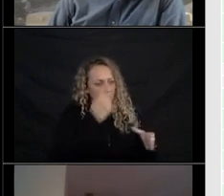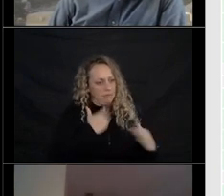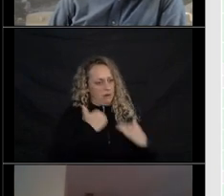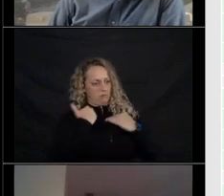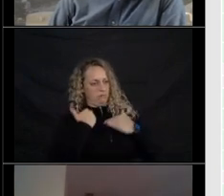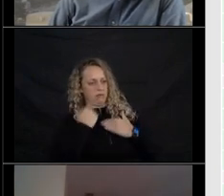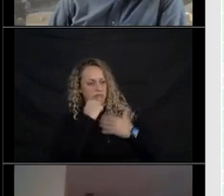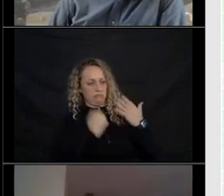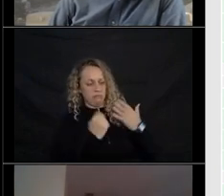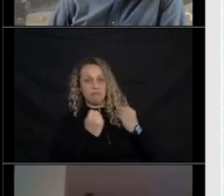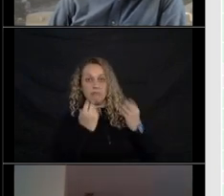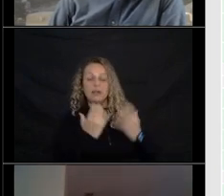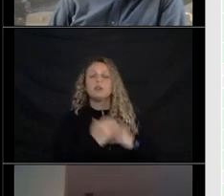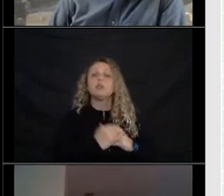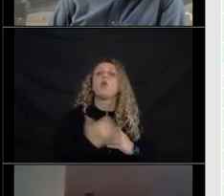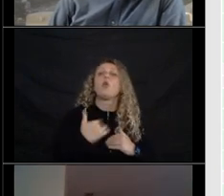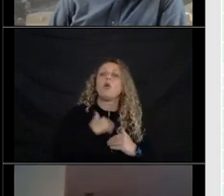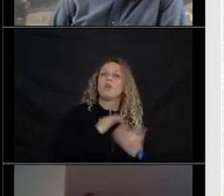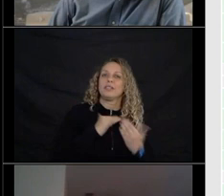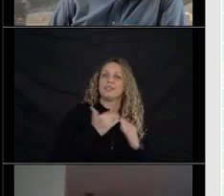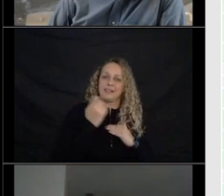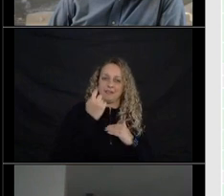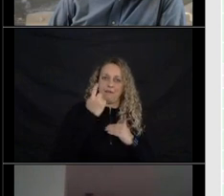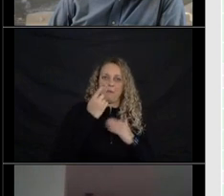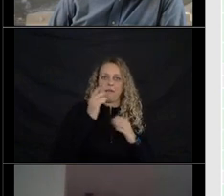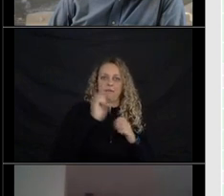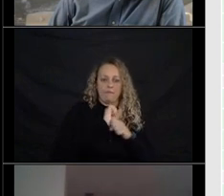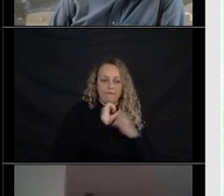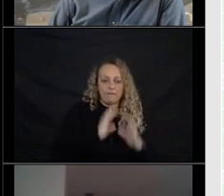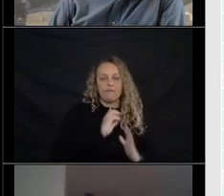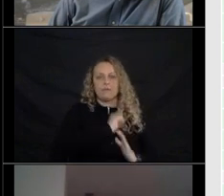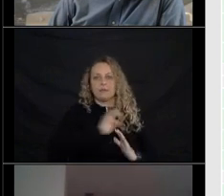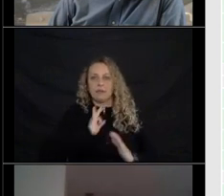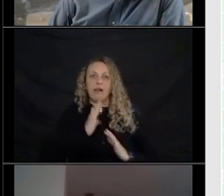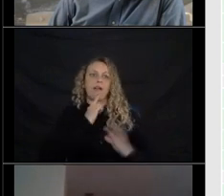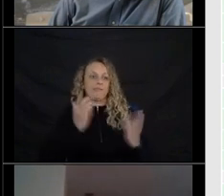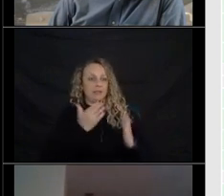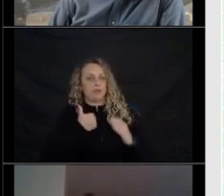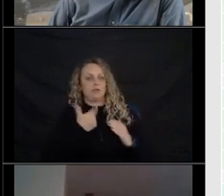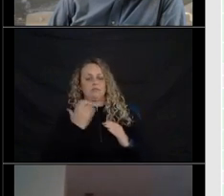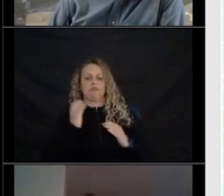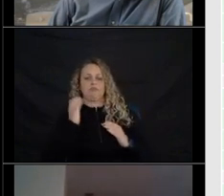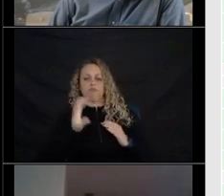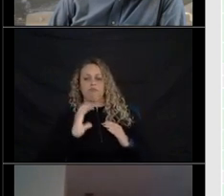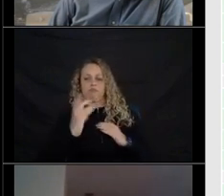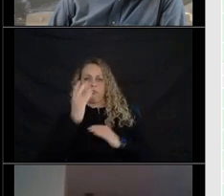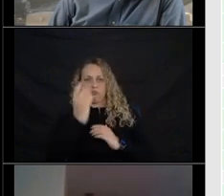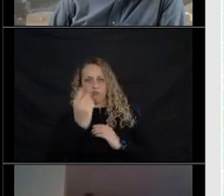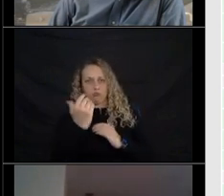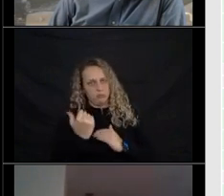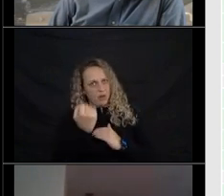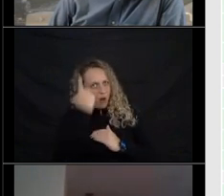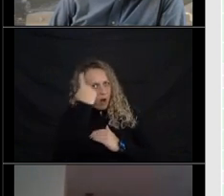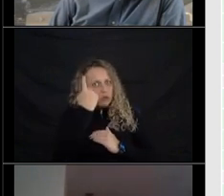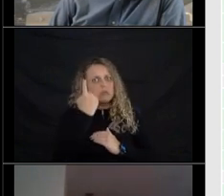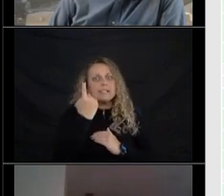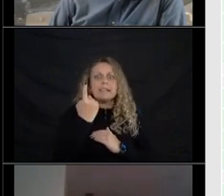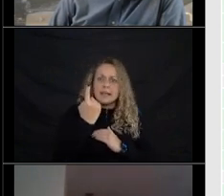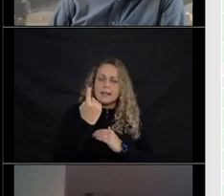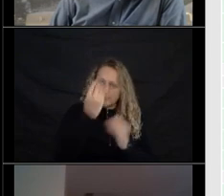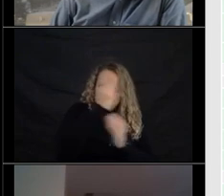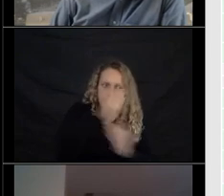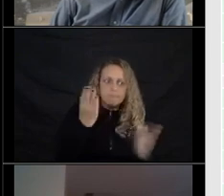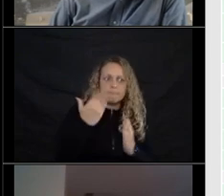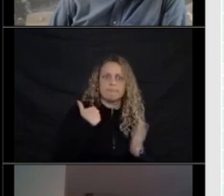responsibilities. And whereas city government officials and employees share the responsibility to pass along the understanding of public service and their